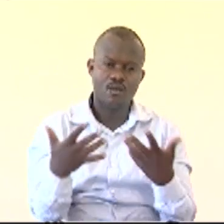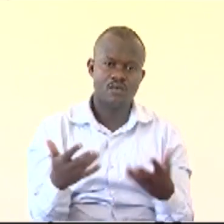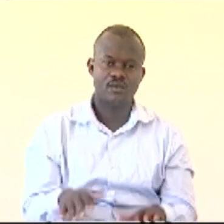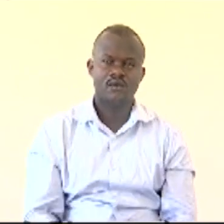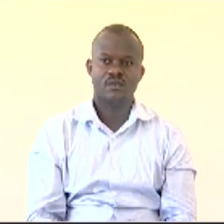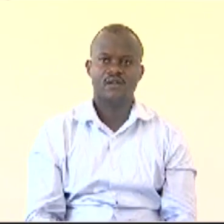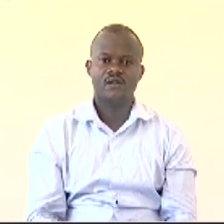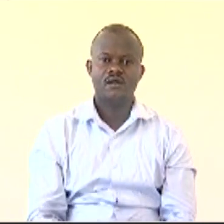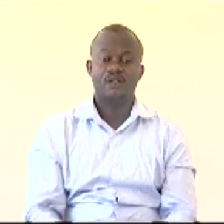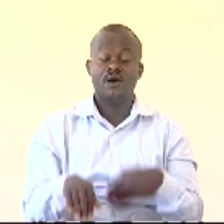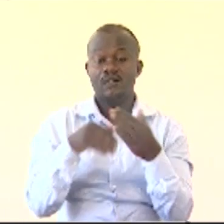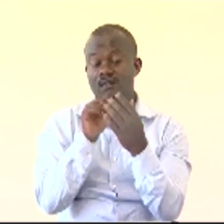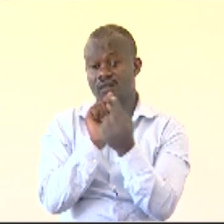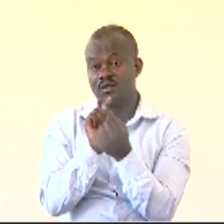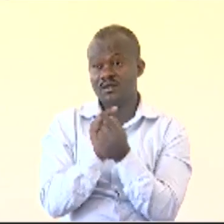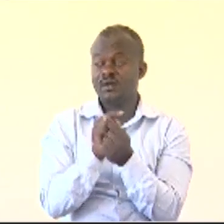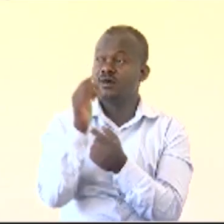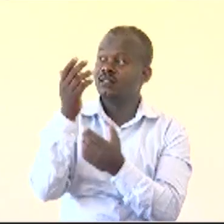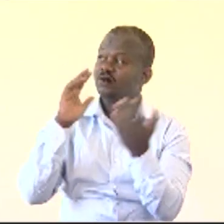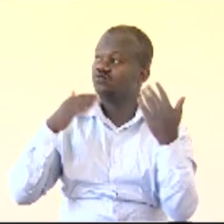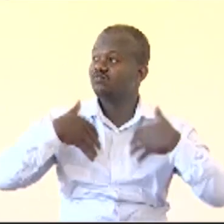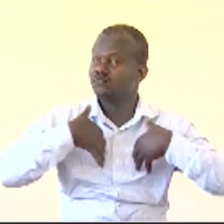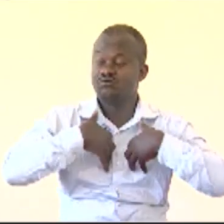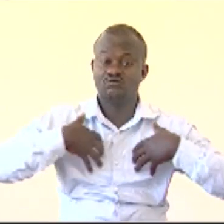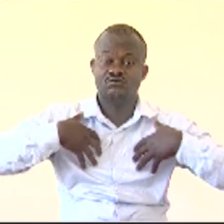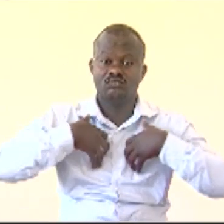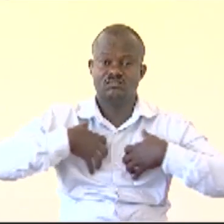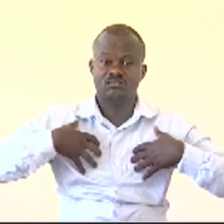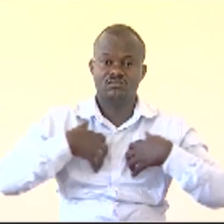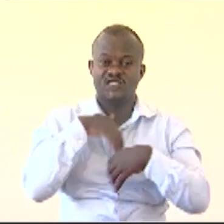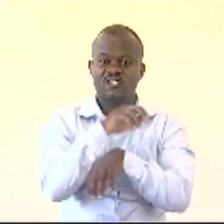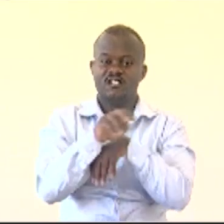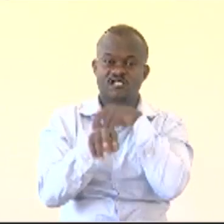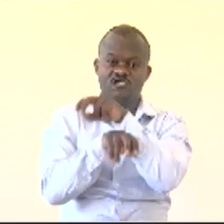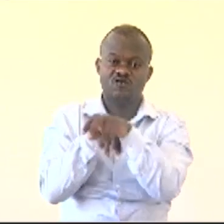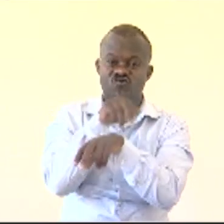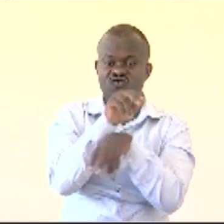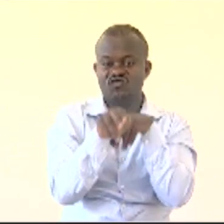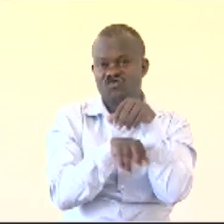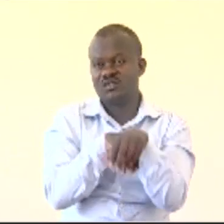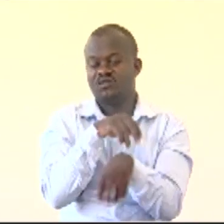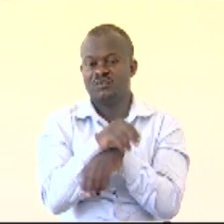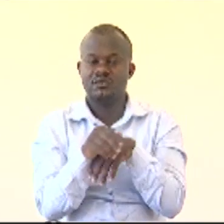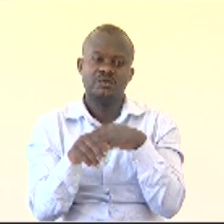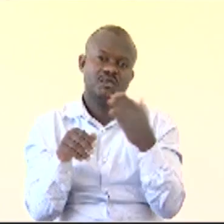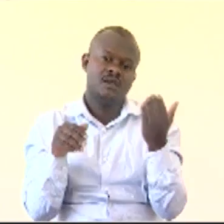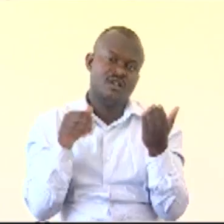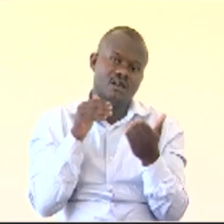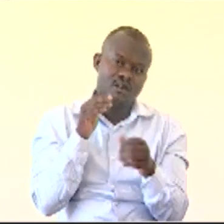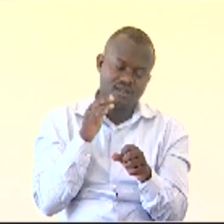Avoid direct contact with wild animals, like bats and even chimpanzee, because we said bats and chimpanzee are the